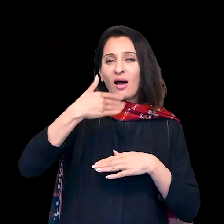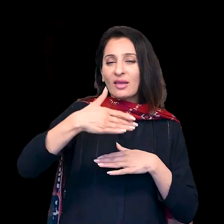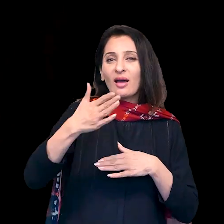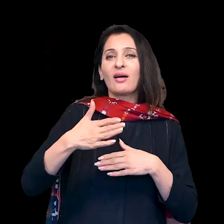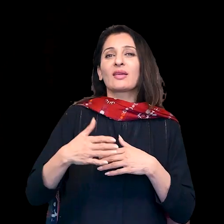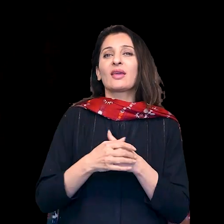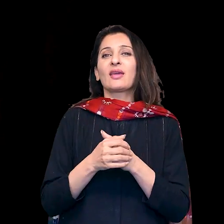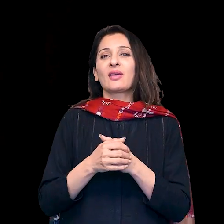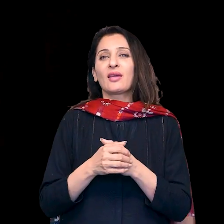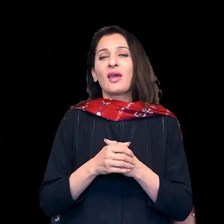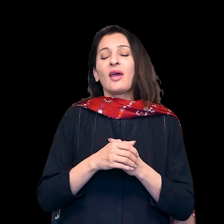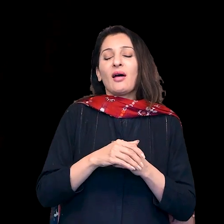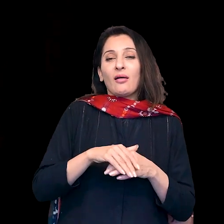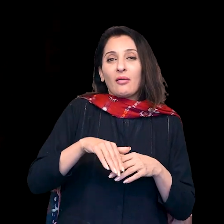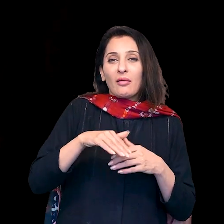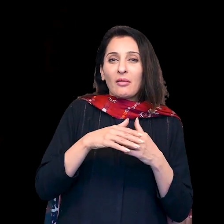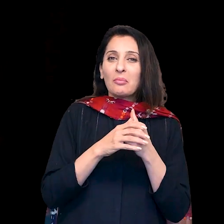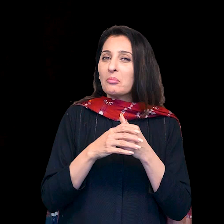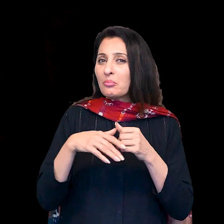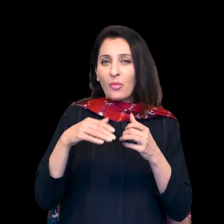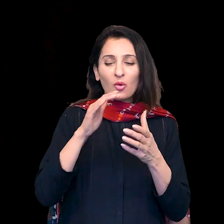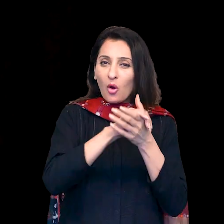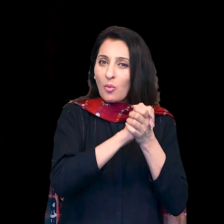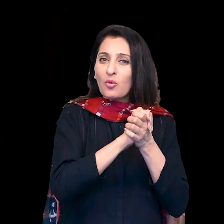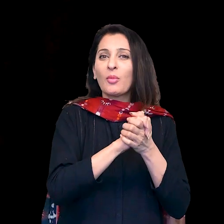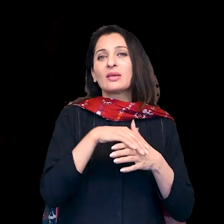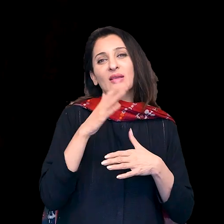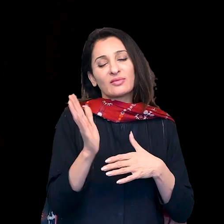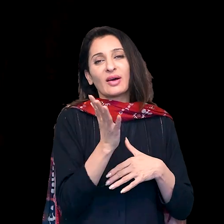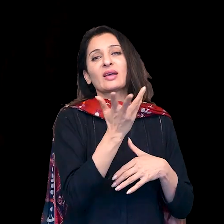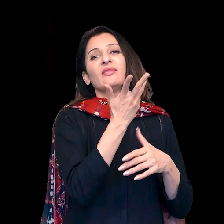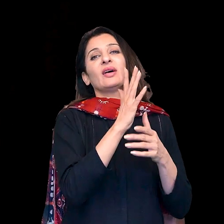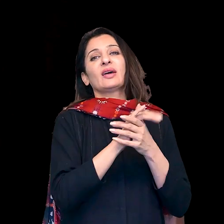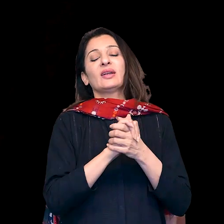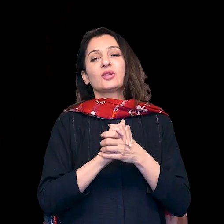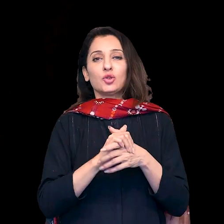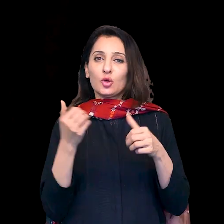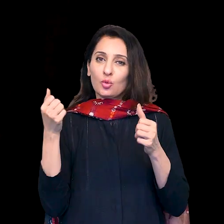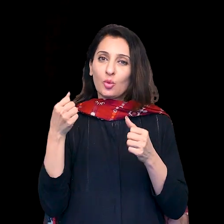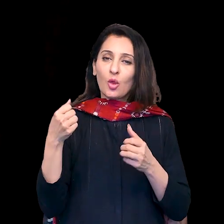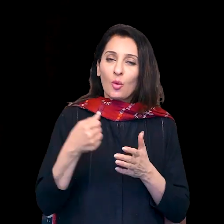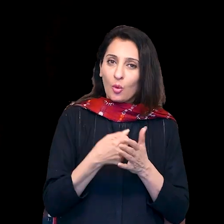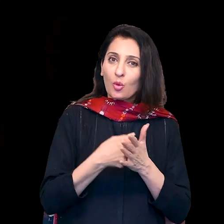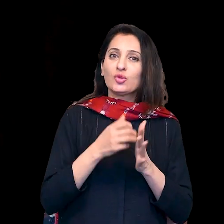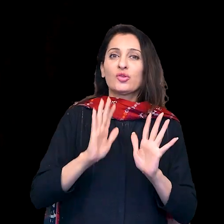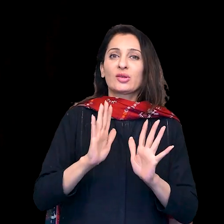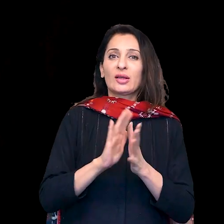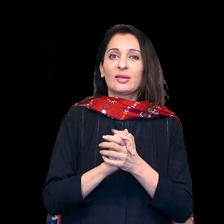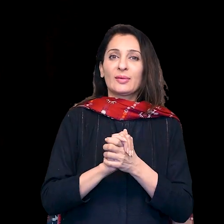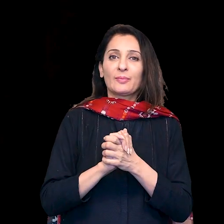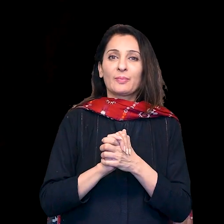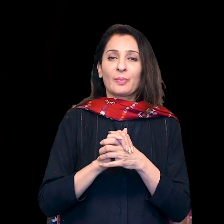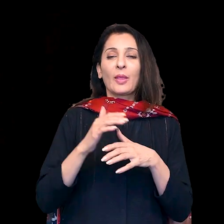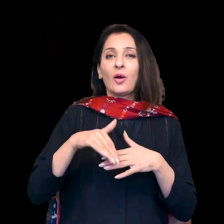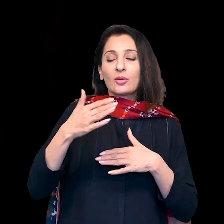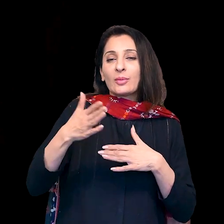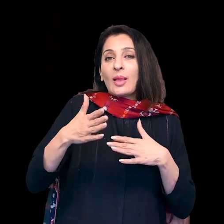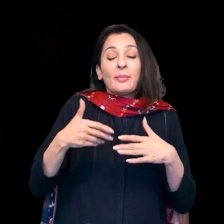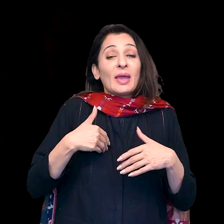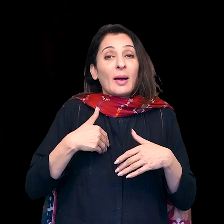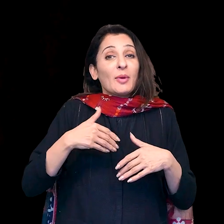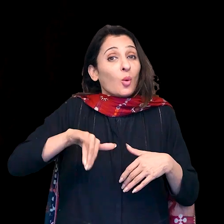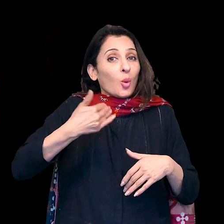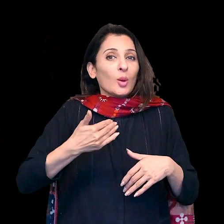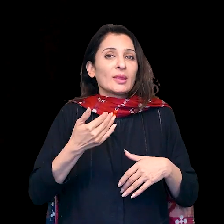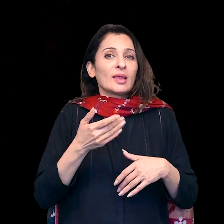sacrifices. We're all raised and grown up by our parents with a lot of control. There was control, them telling us how